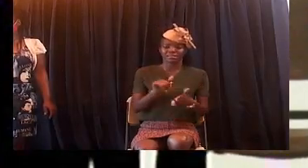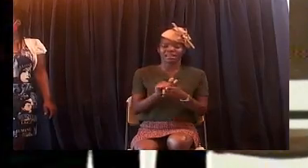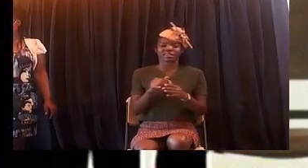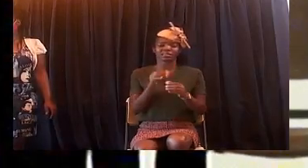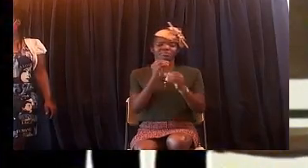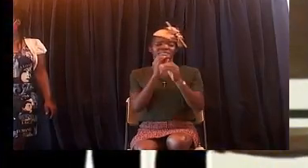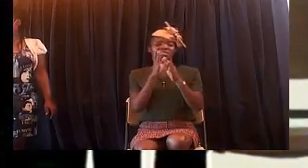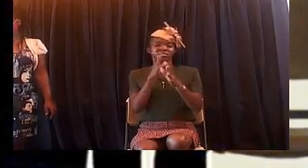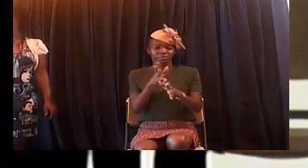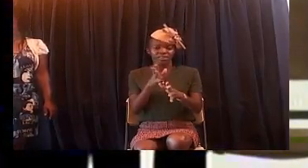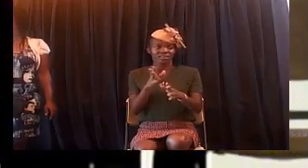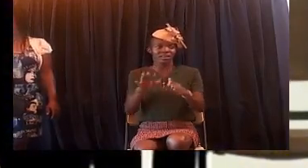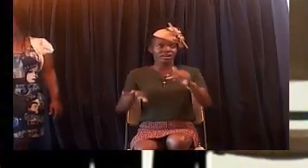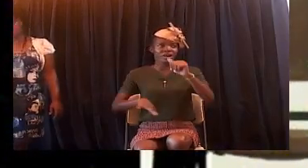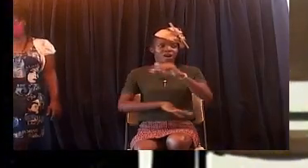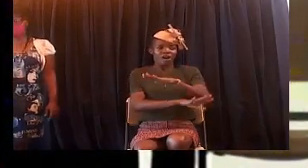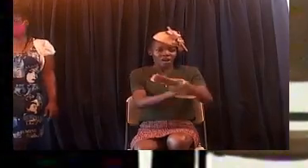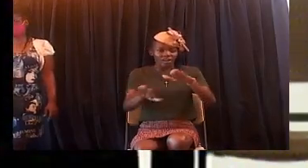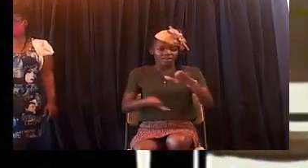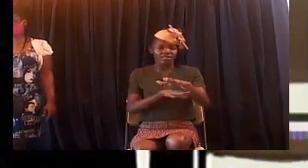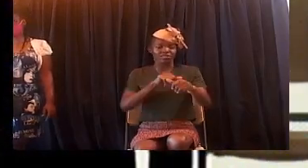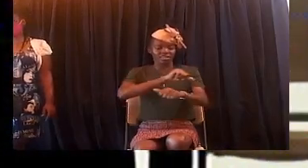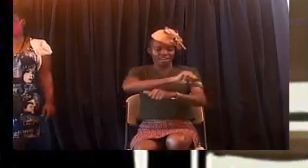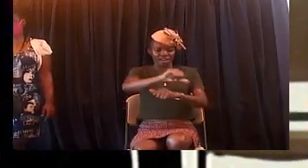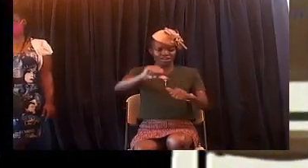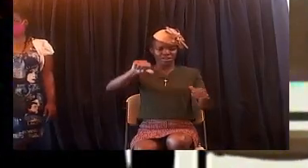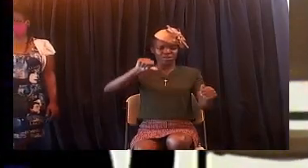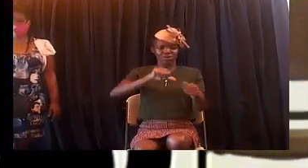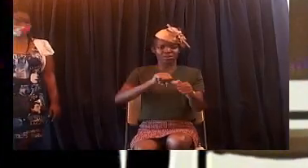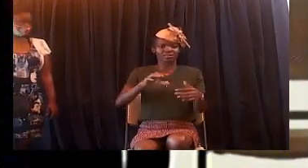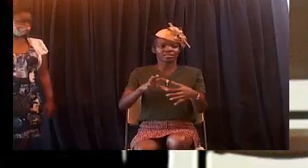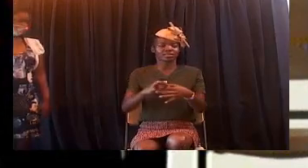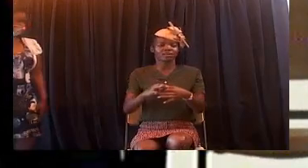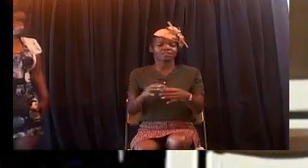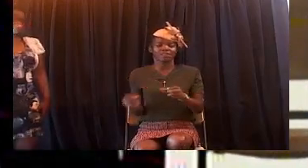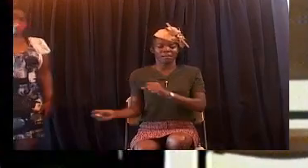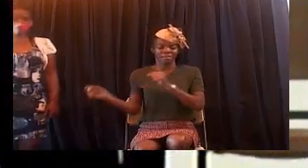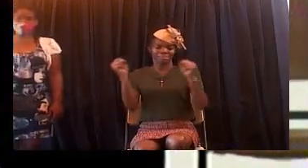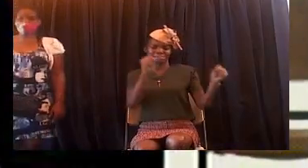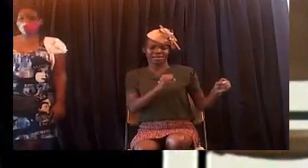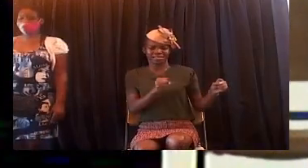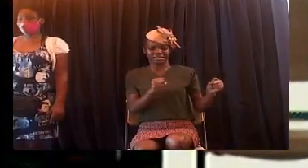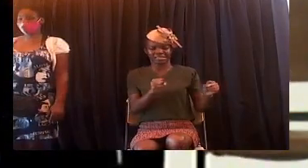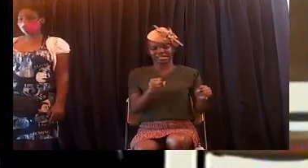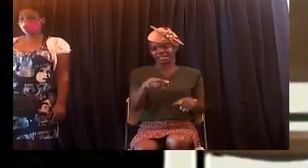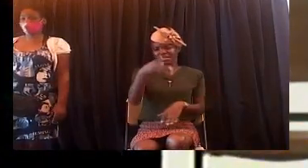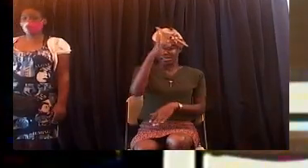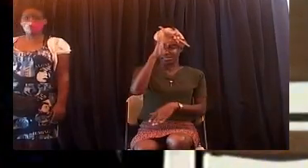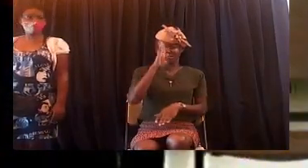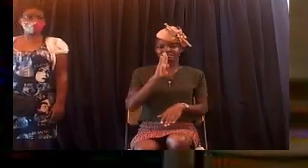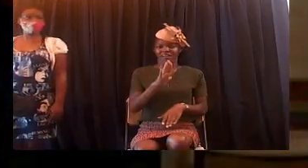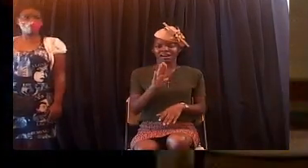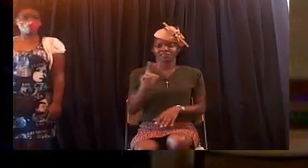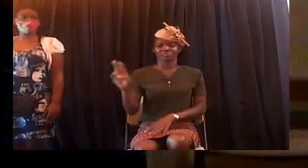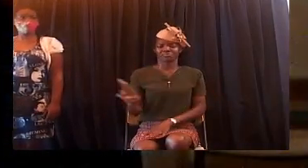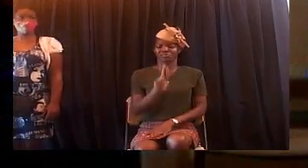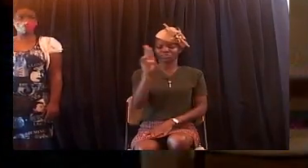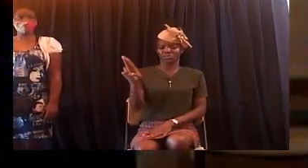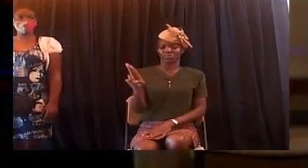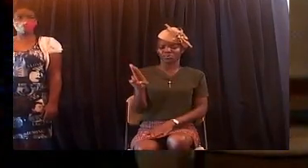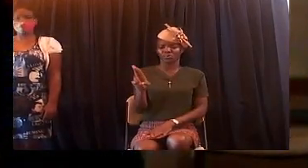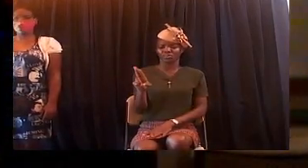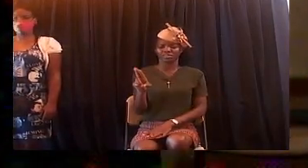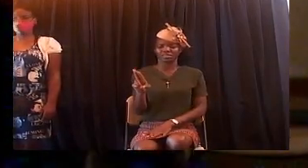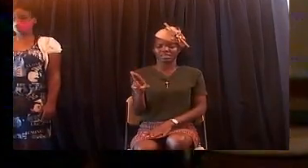anointing of the Spirit of Almighty God and break bread to your people. Use him as only